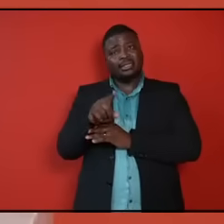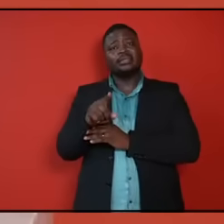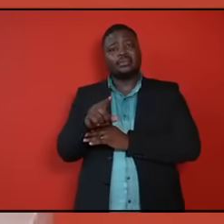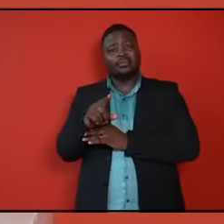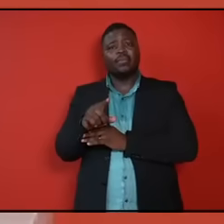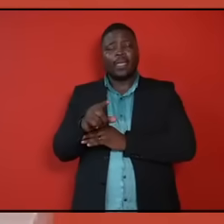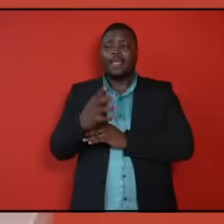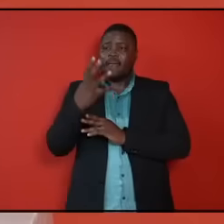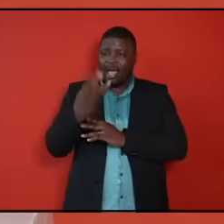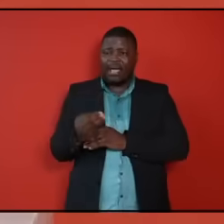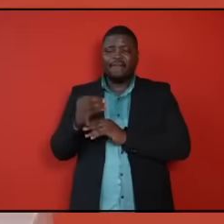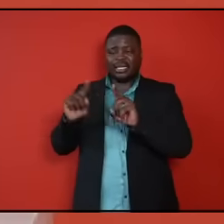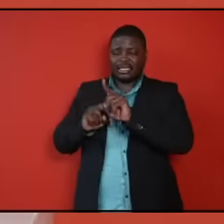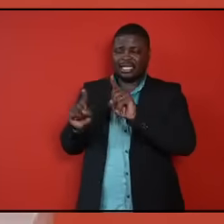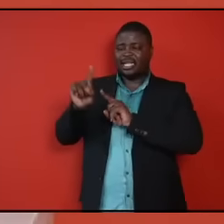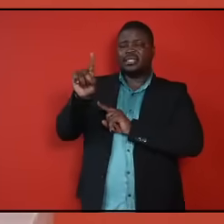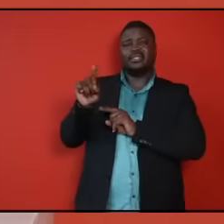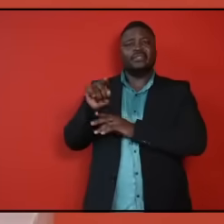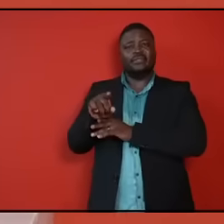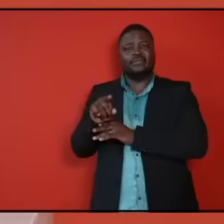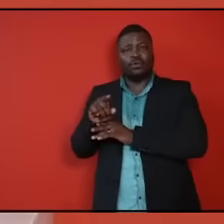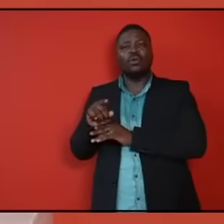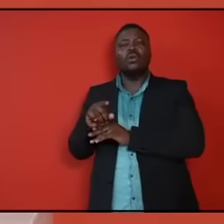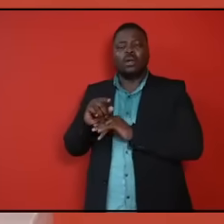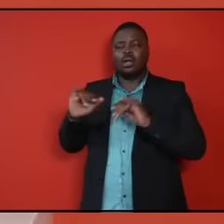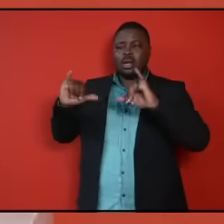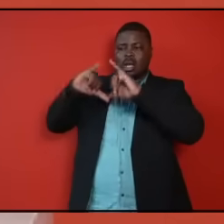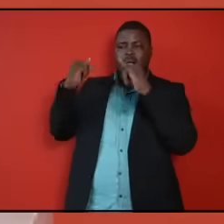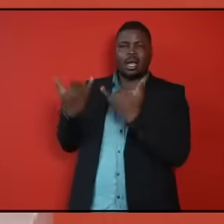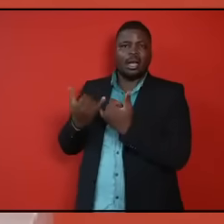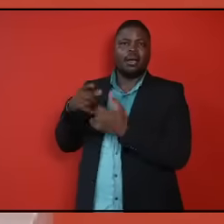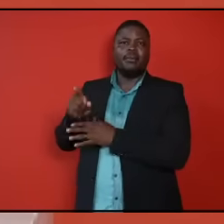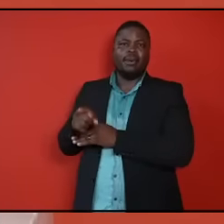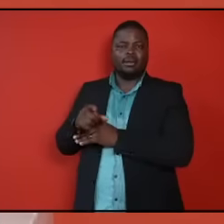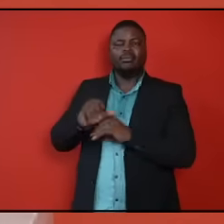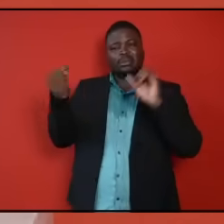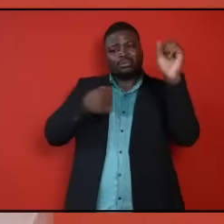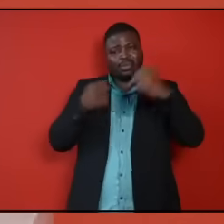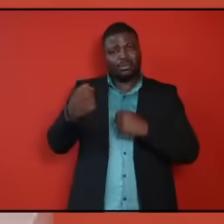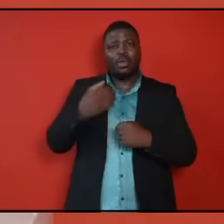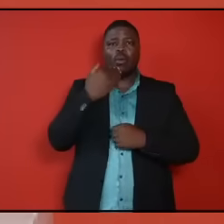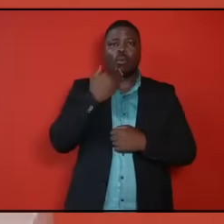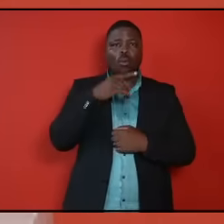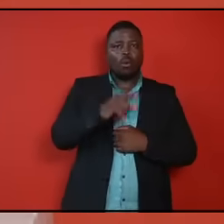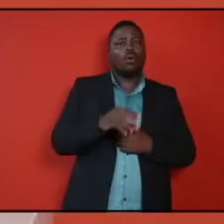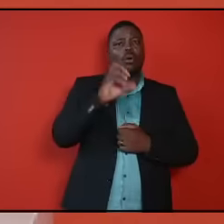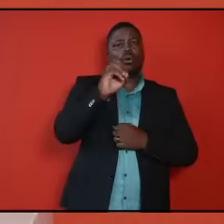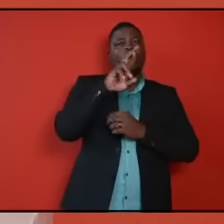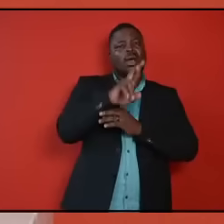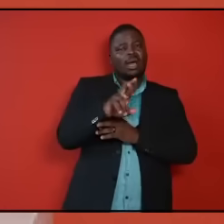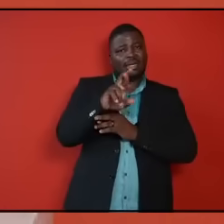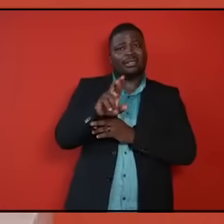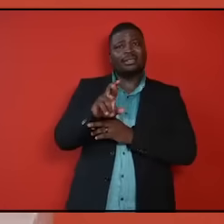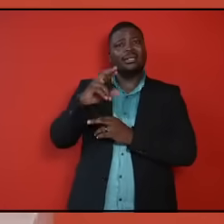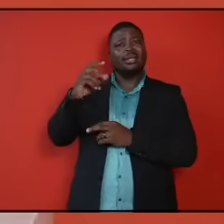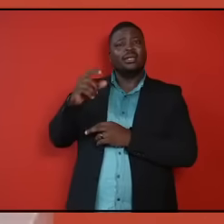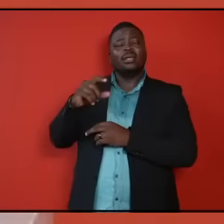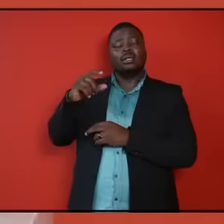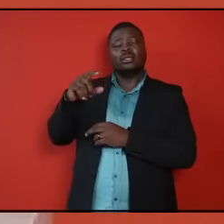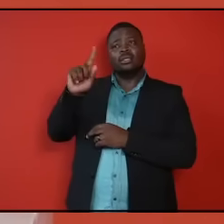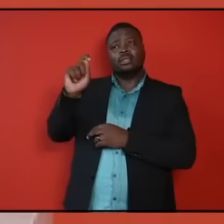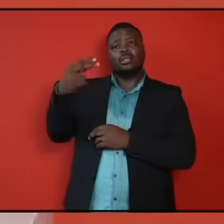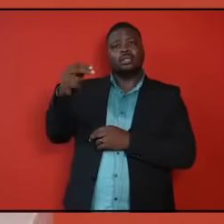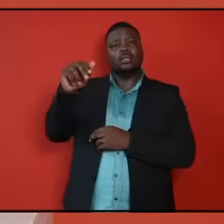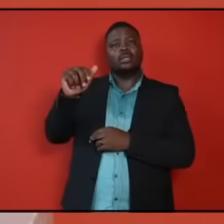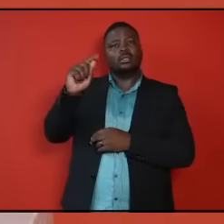conveyancing company, which employed O.R. Tambo and Nelson Mandela to go and fight for me